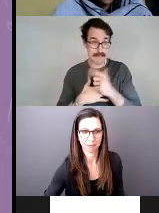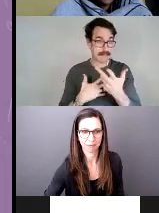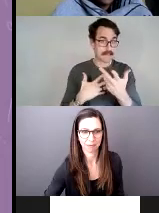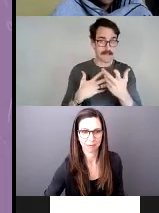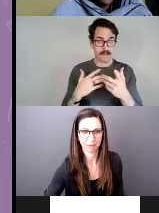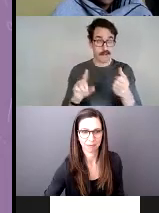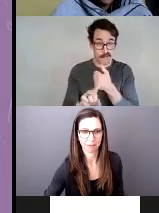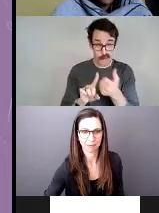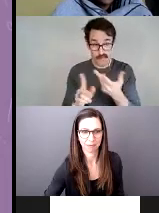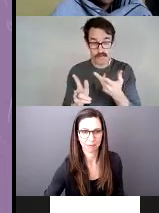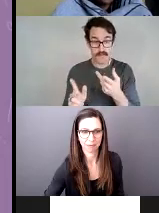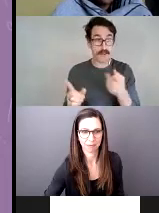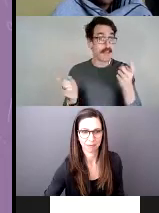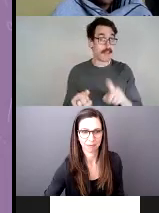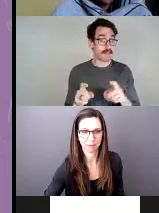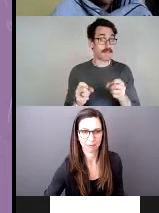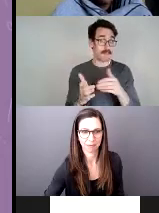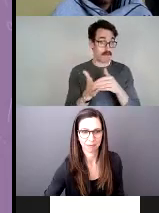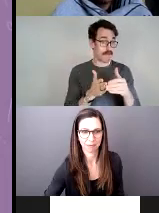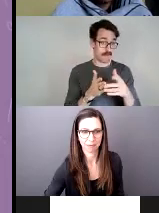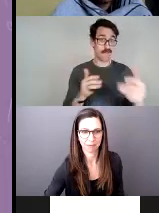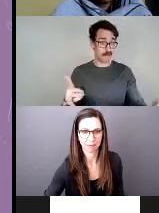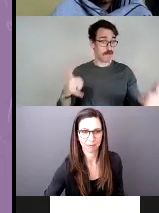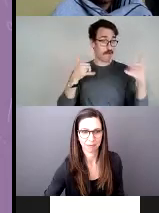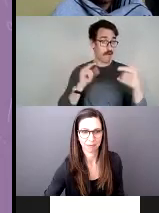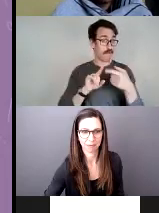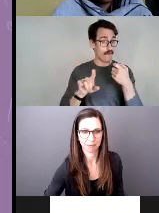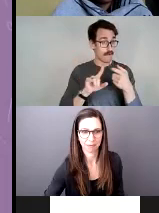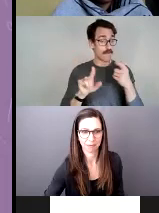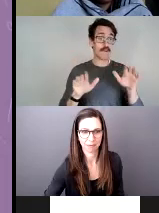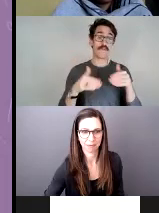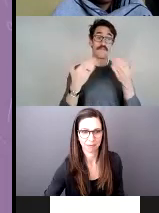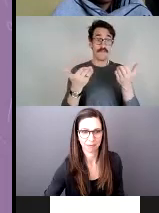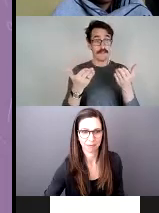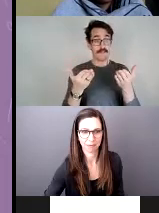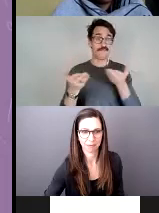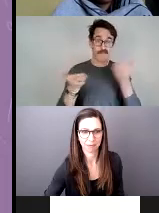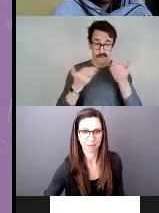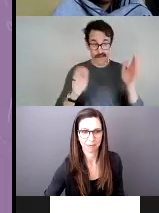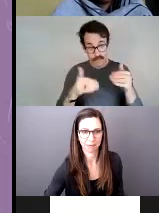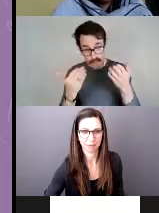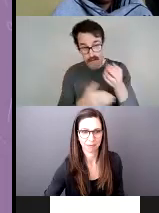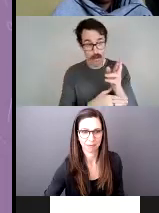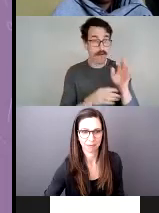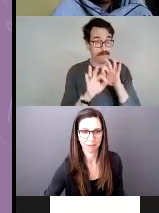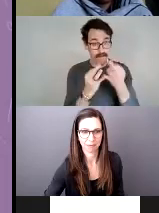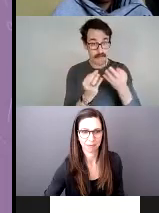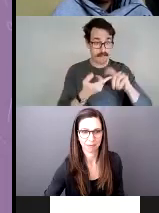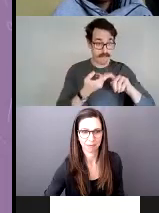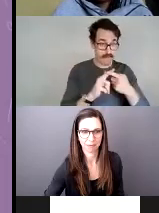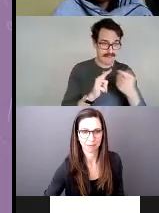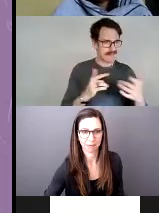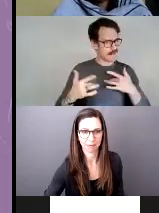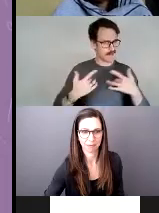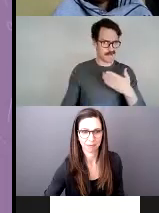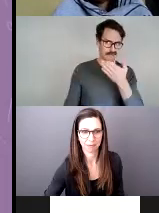a high number of calls from service providers, family members, and friends who are concerned about an older